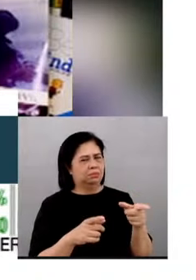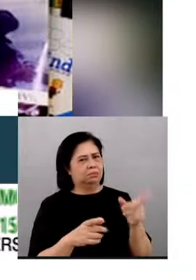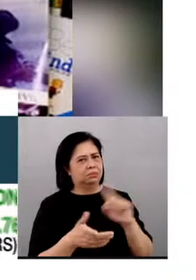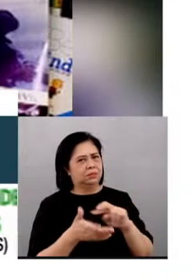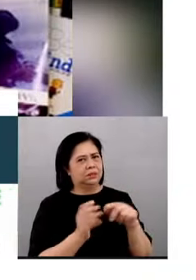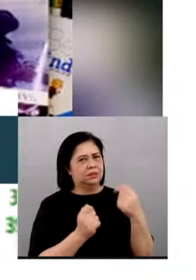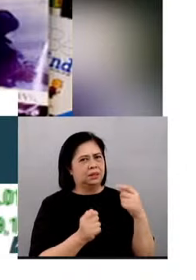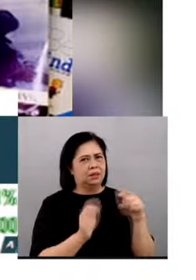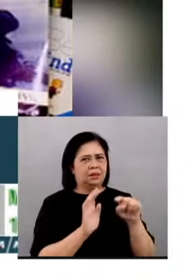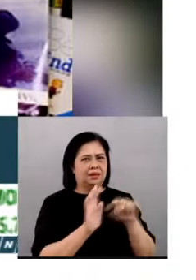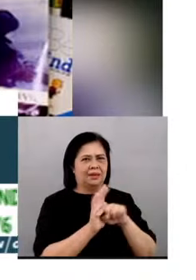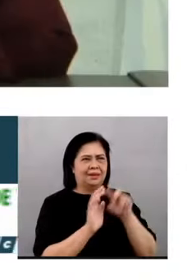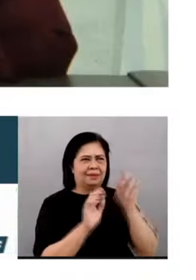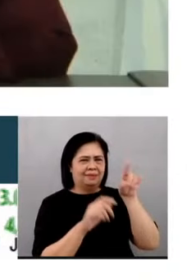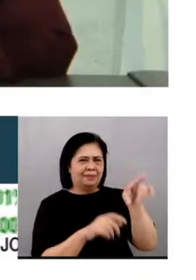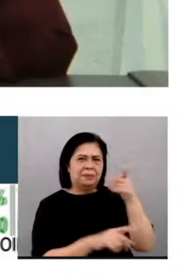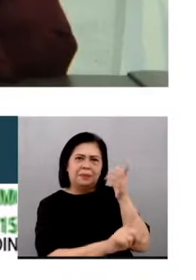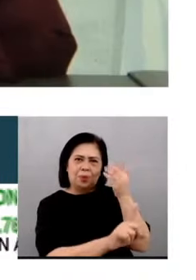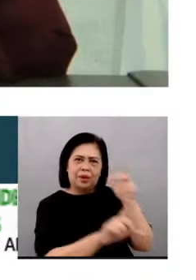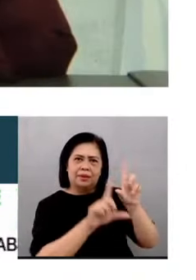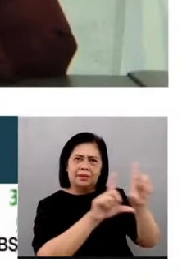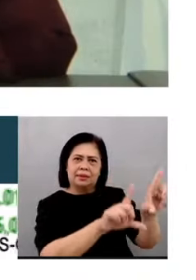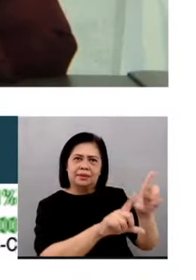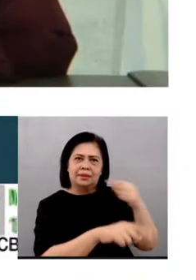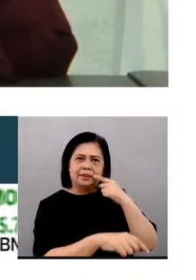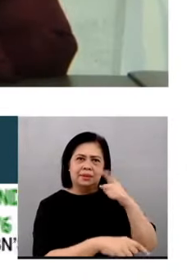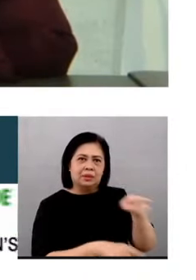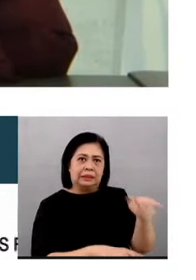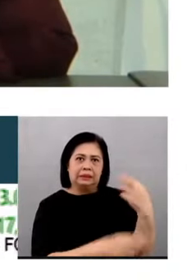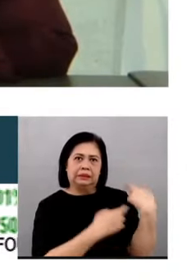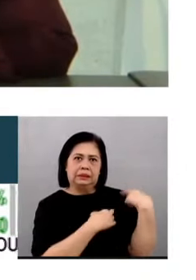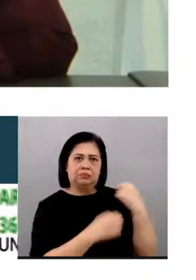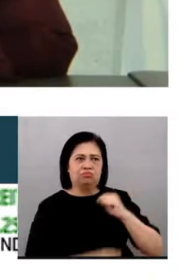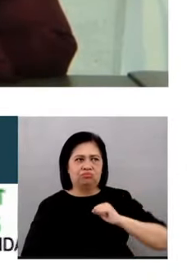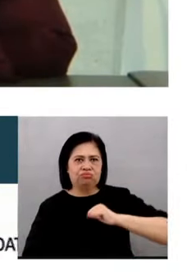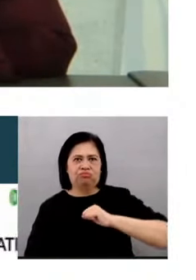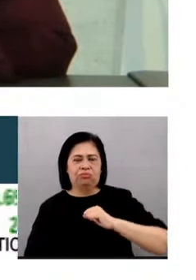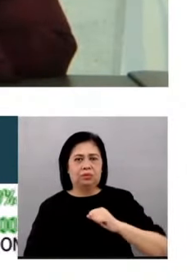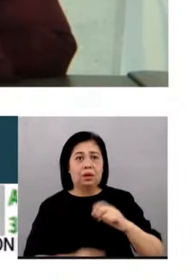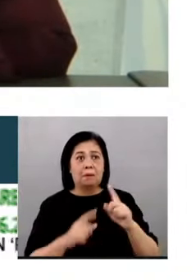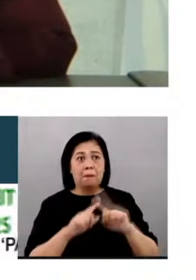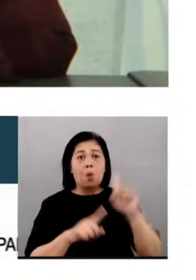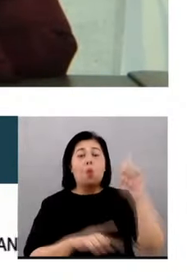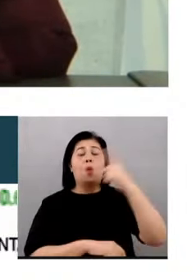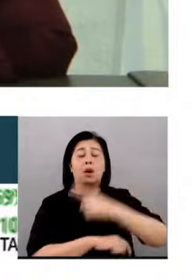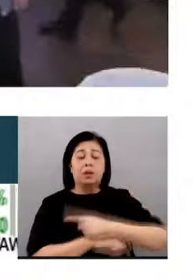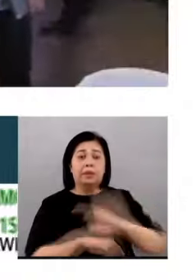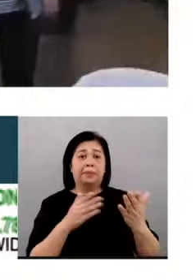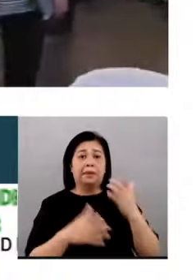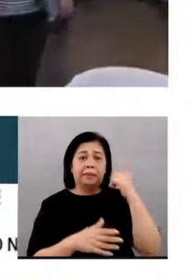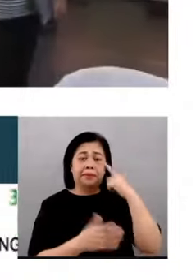light, because she was the one that rejected it. But knowing her, she will one day talk about that, I think.